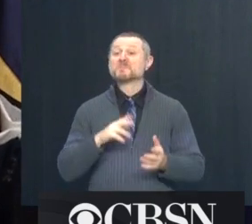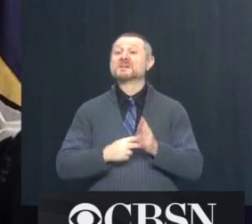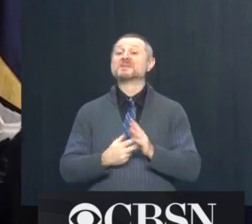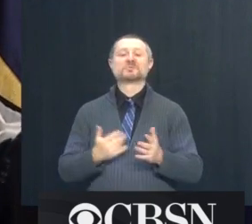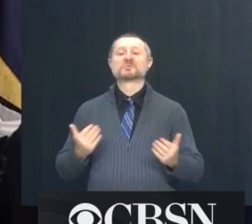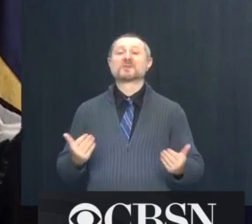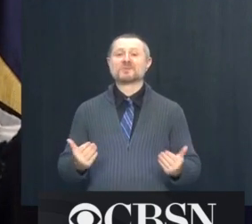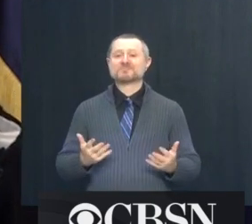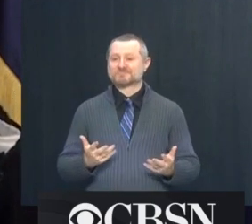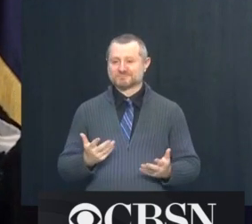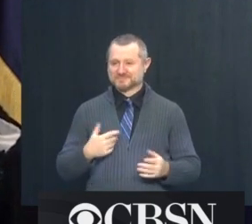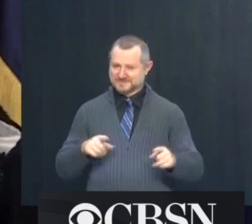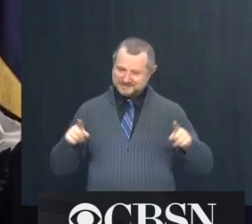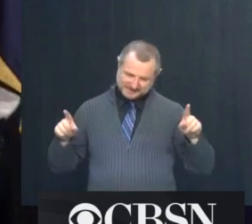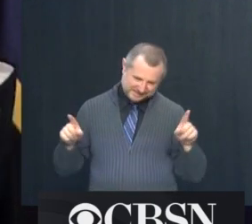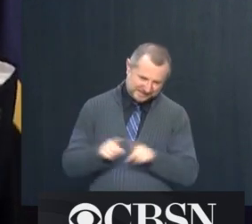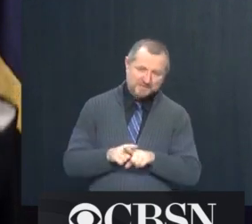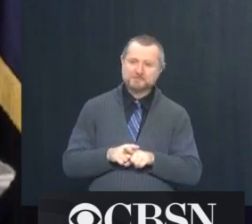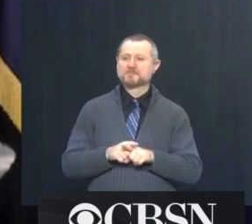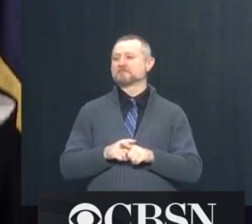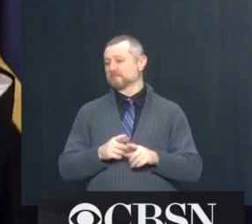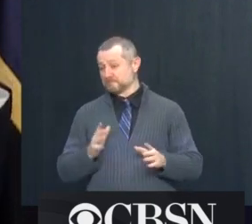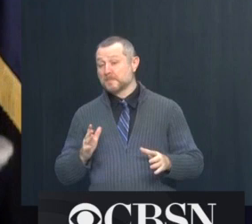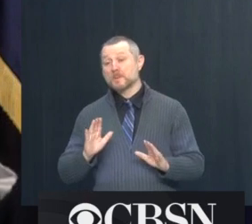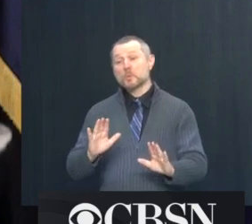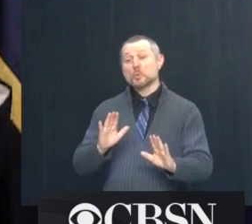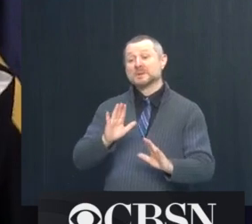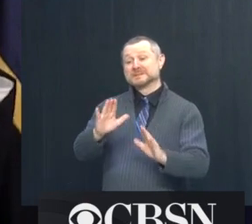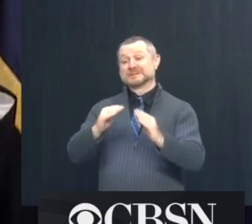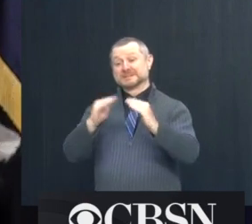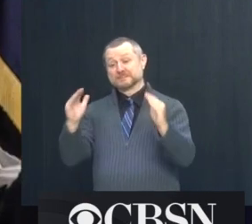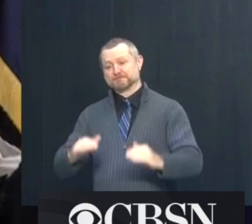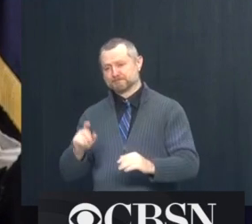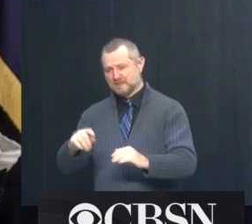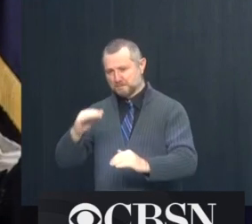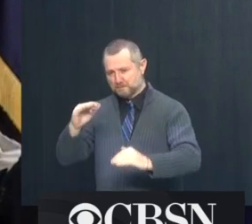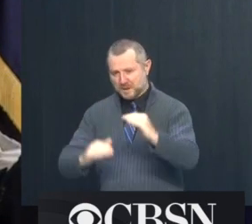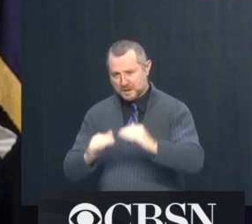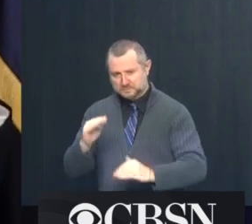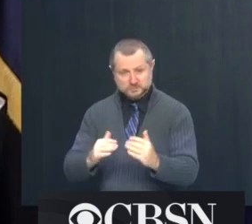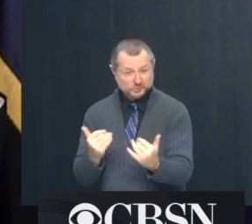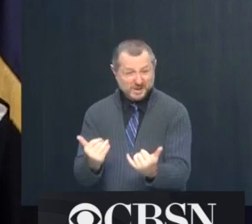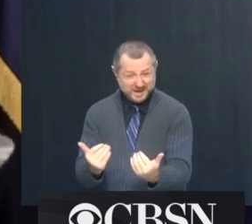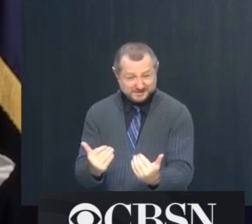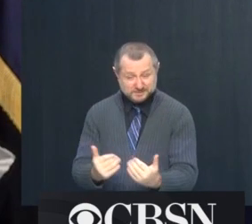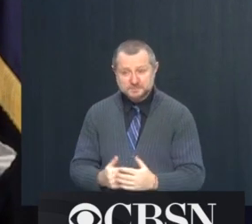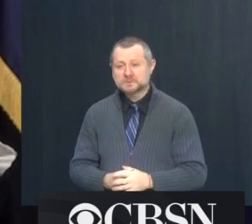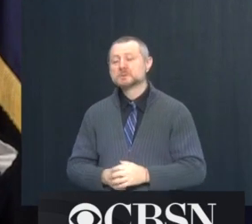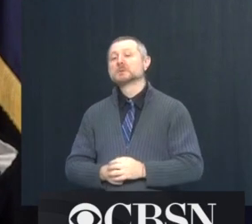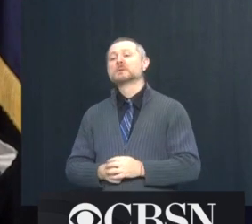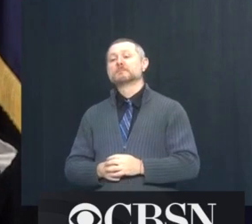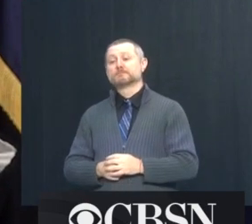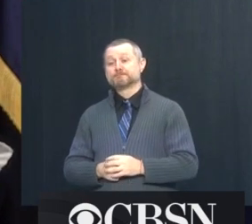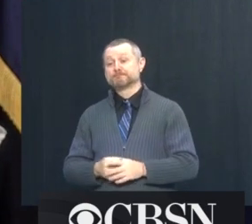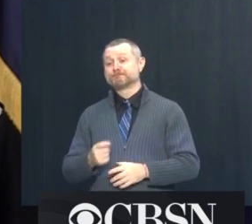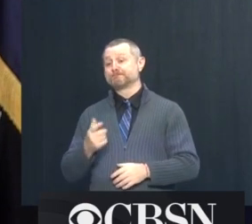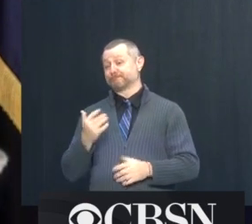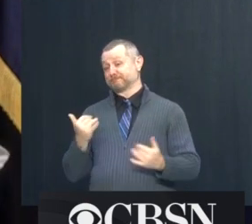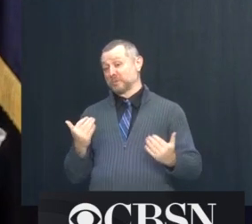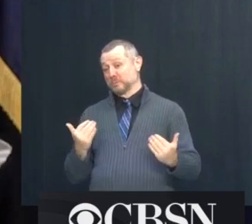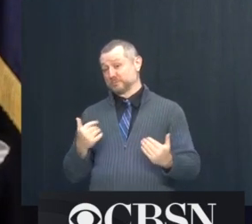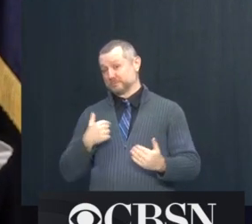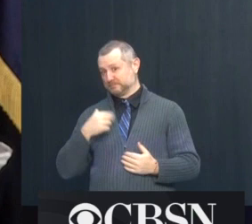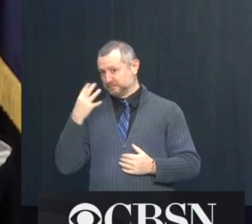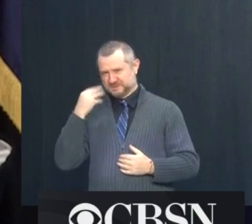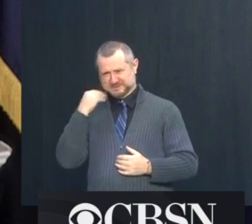that within your network, you must balance the load. And you went through the spring, Zach, so you